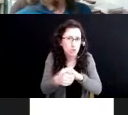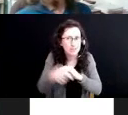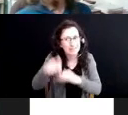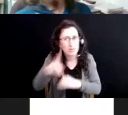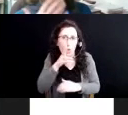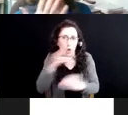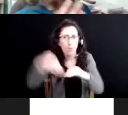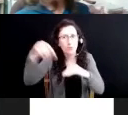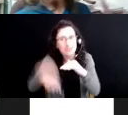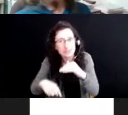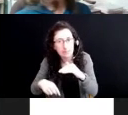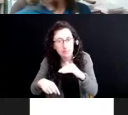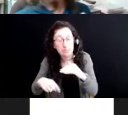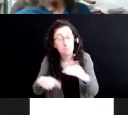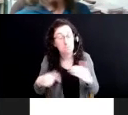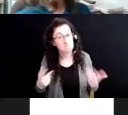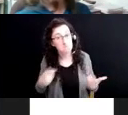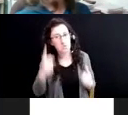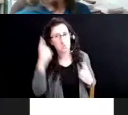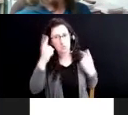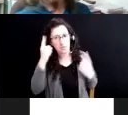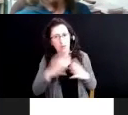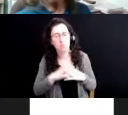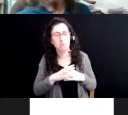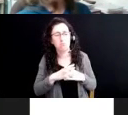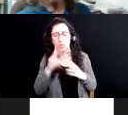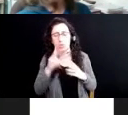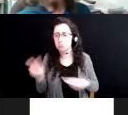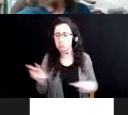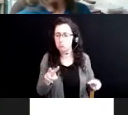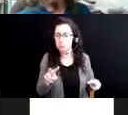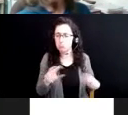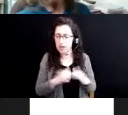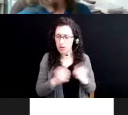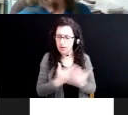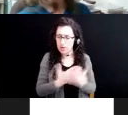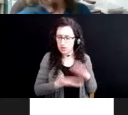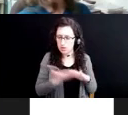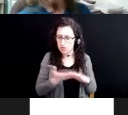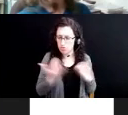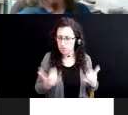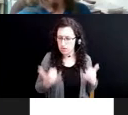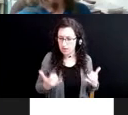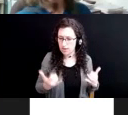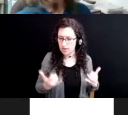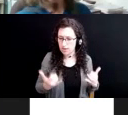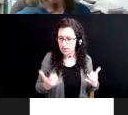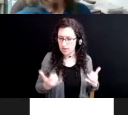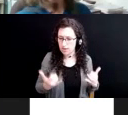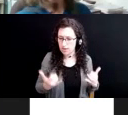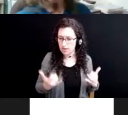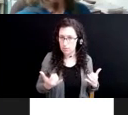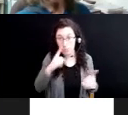So you want to think about, okay, how is my current habitat functioning based on what the species needs?